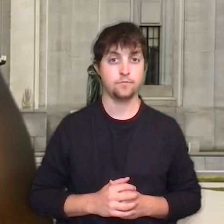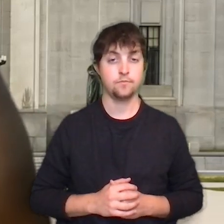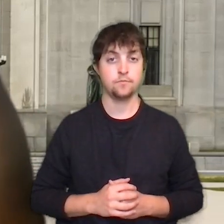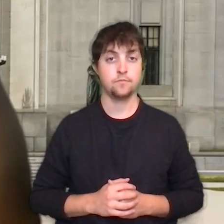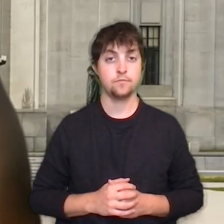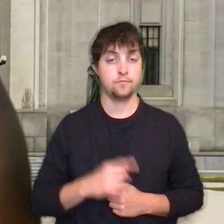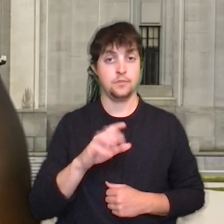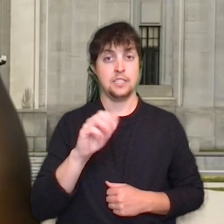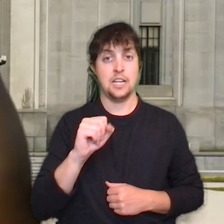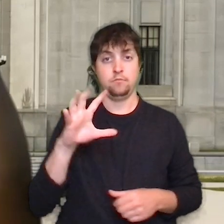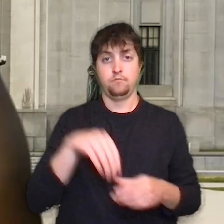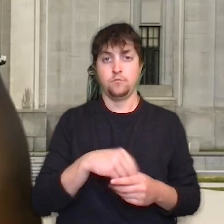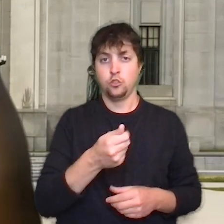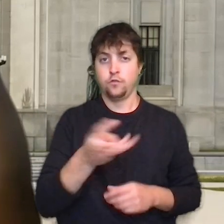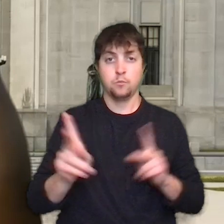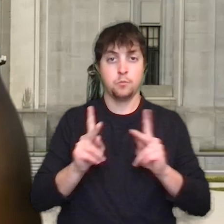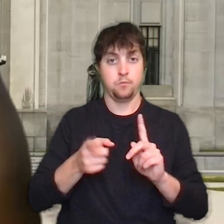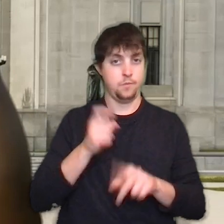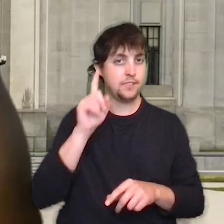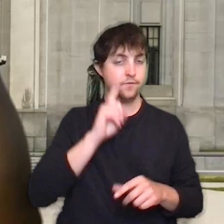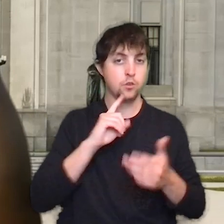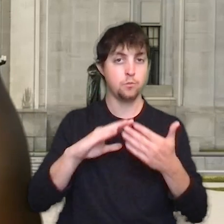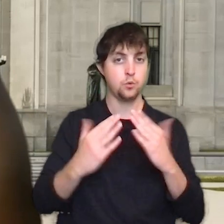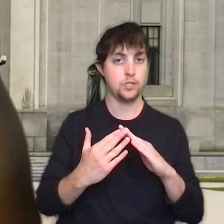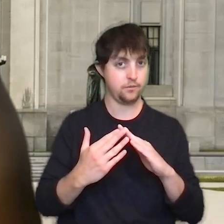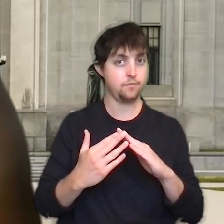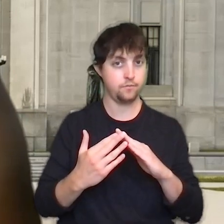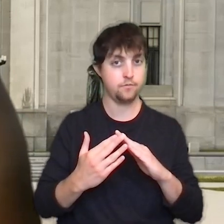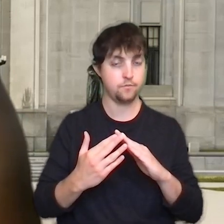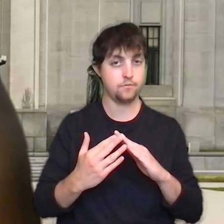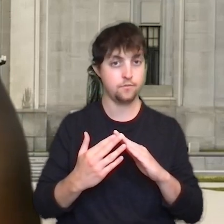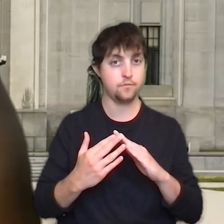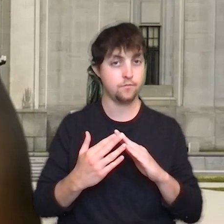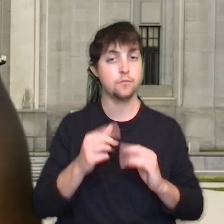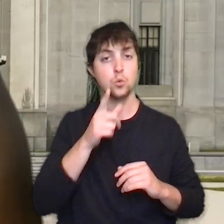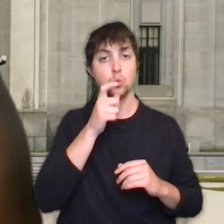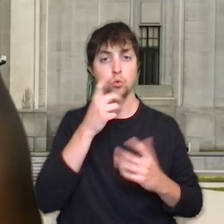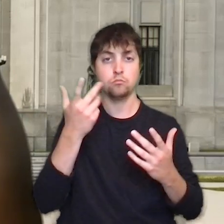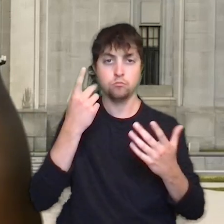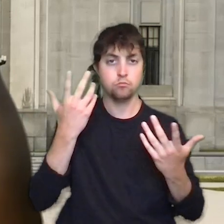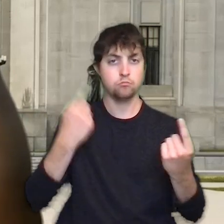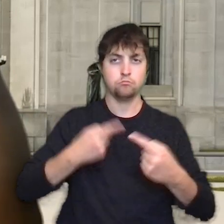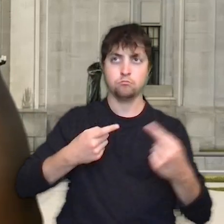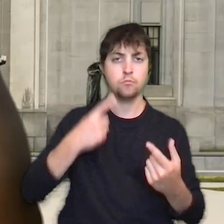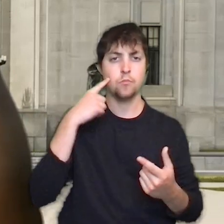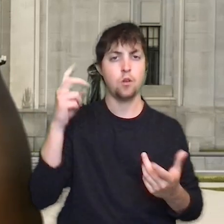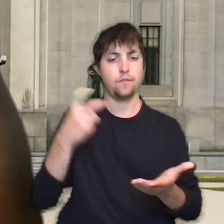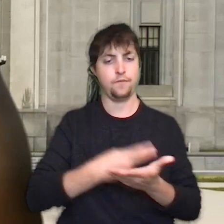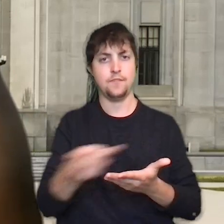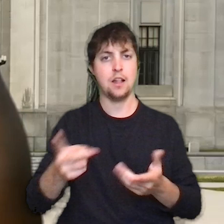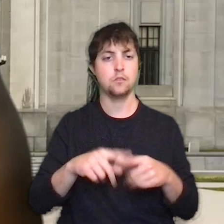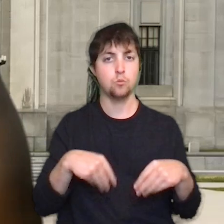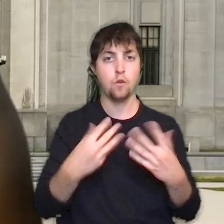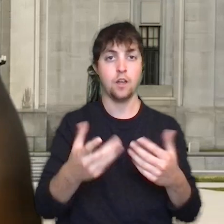1997. This case involved several people from the deaf community who argued that the